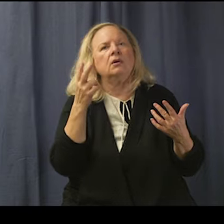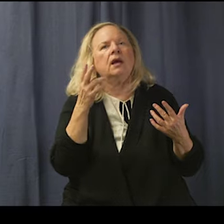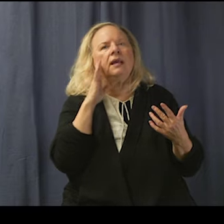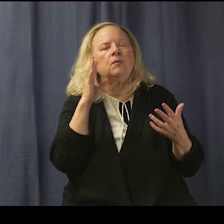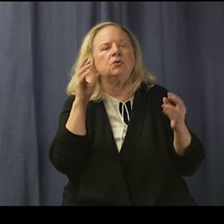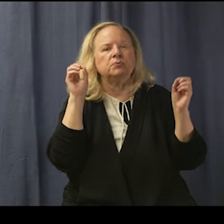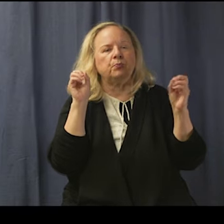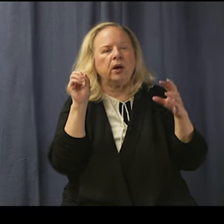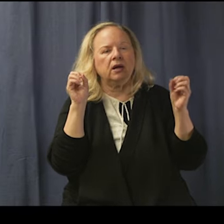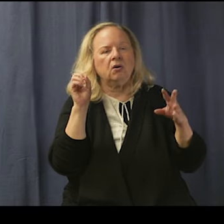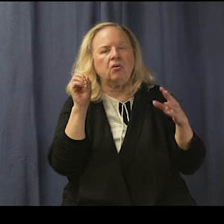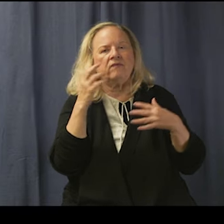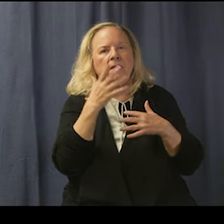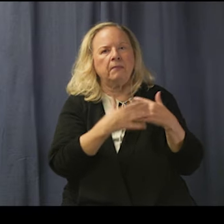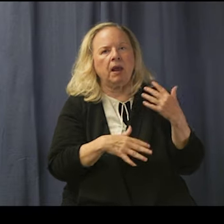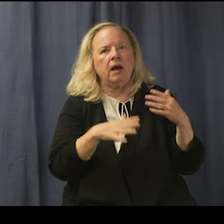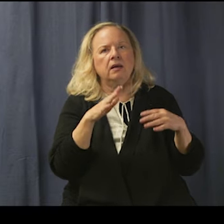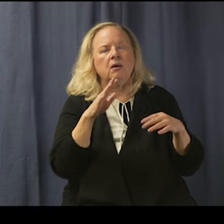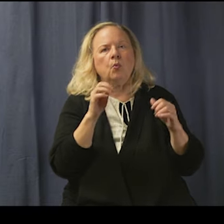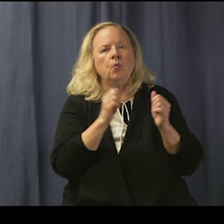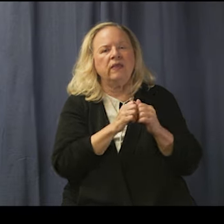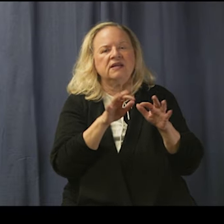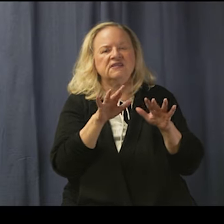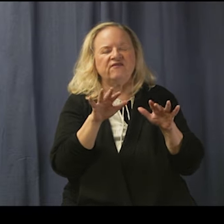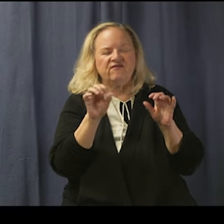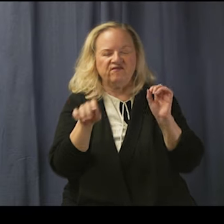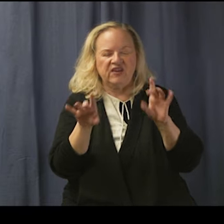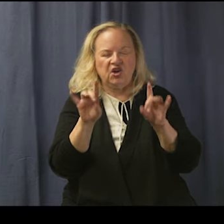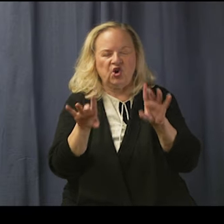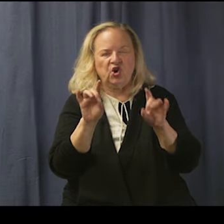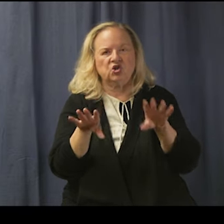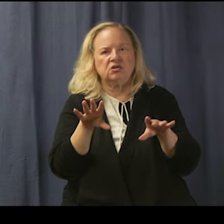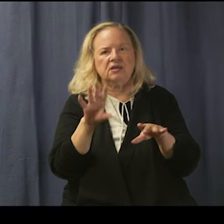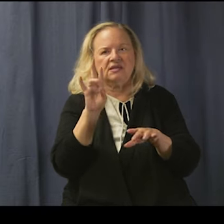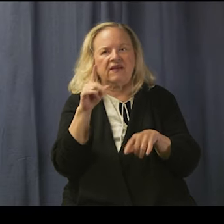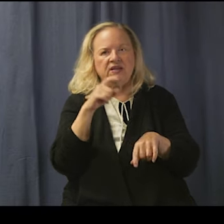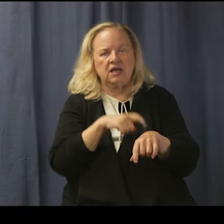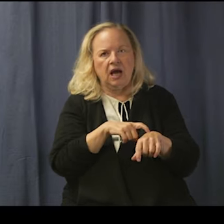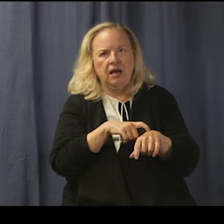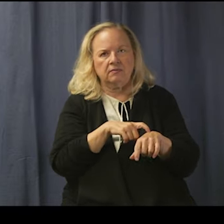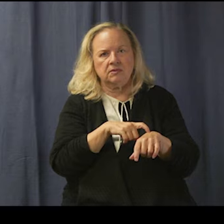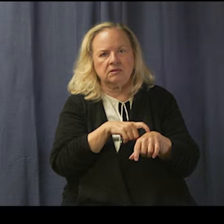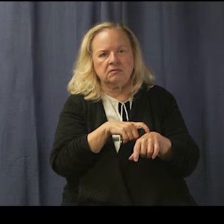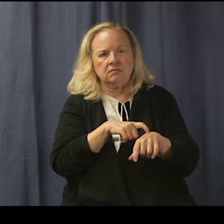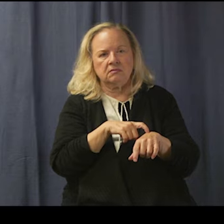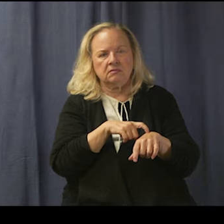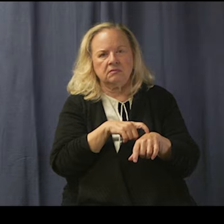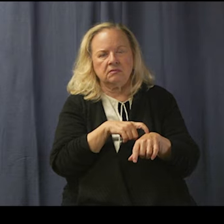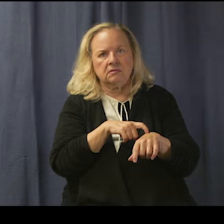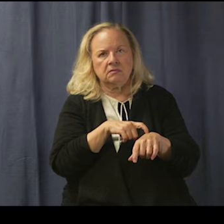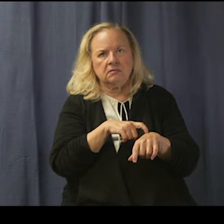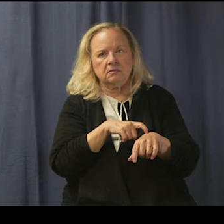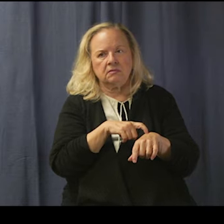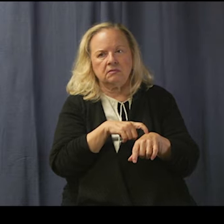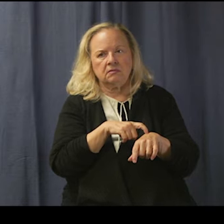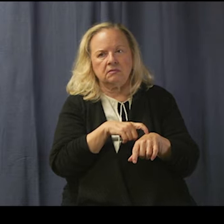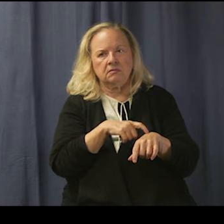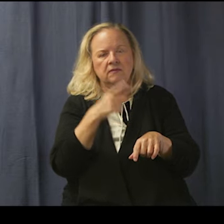shall sprinkle of the blood upon it with his finger seven times, cleanse it, and hallow it from the uncleanness of the children